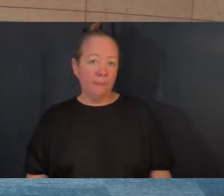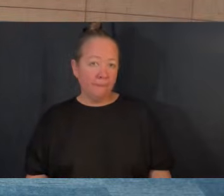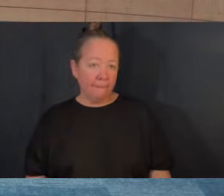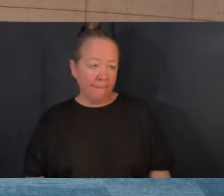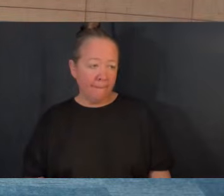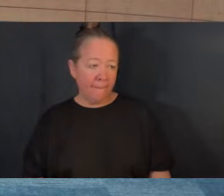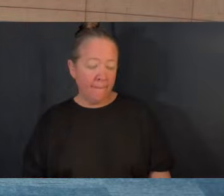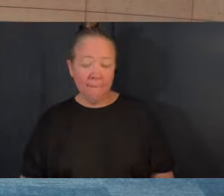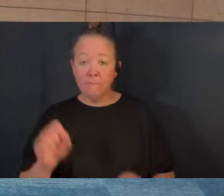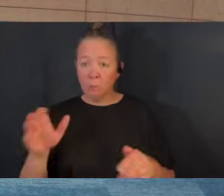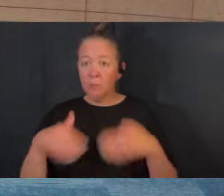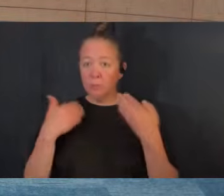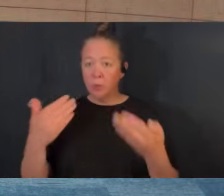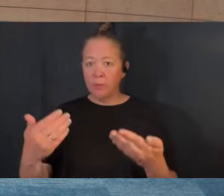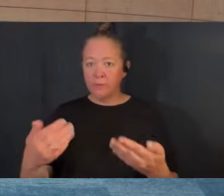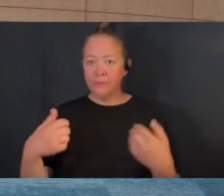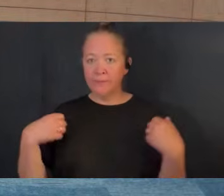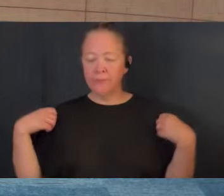Go ahead, sir.